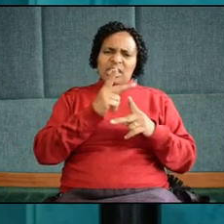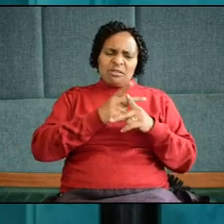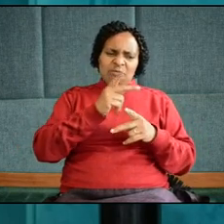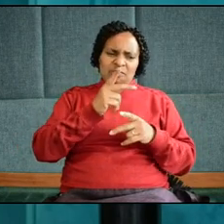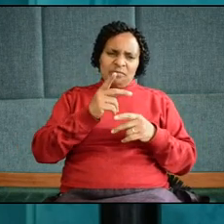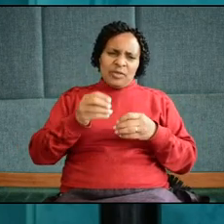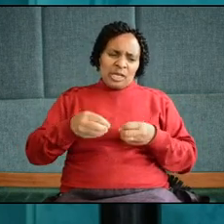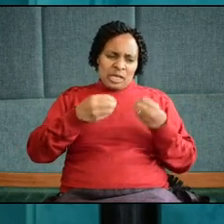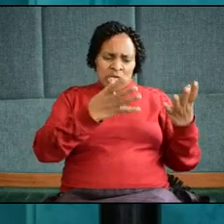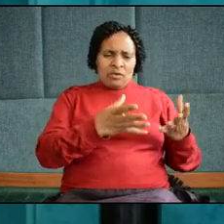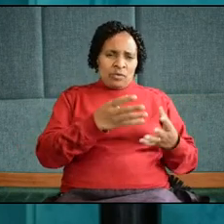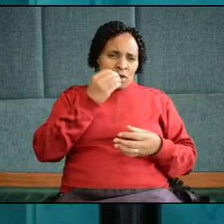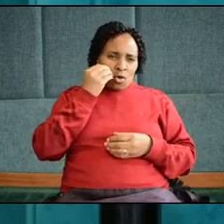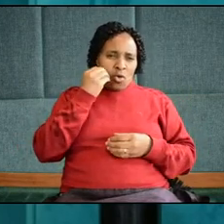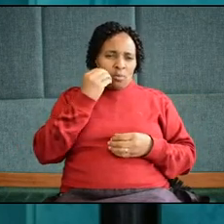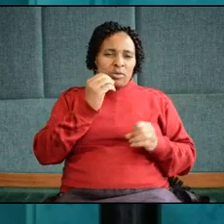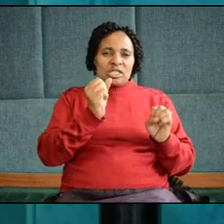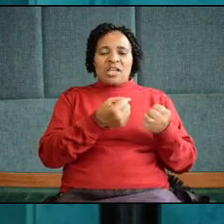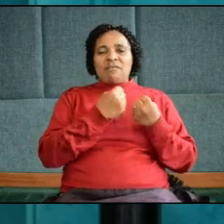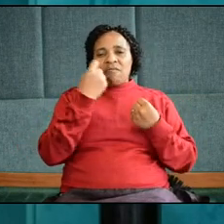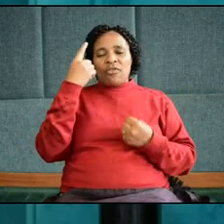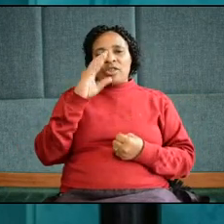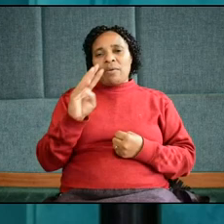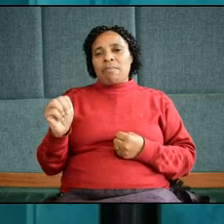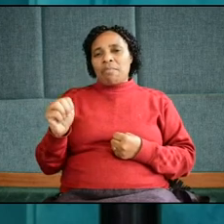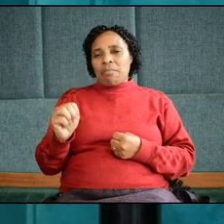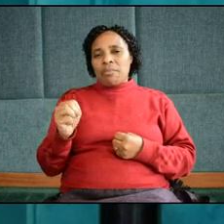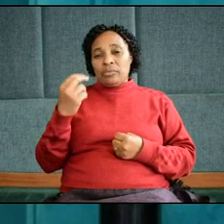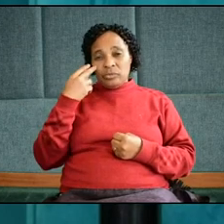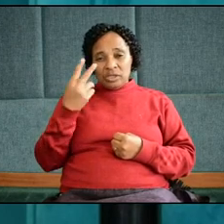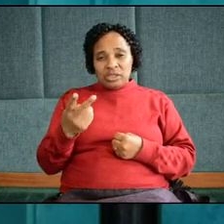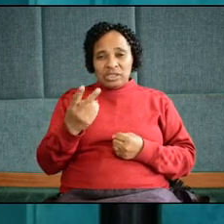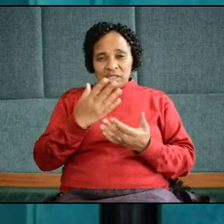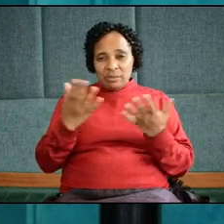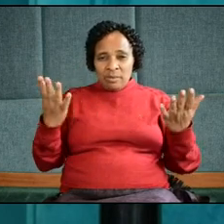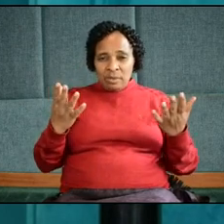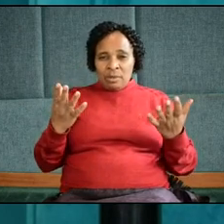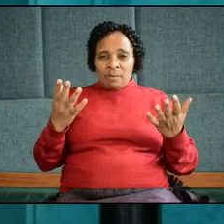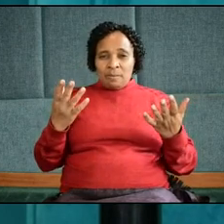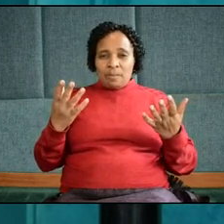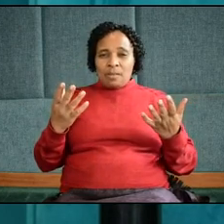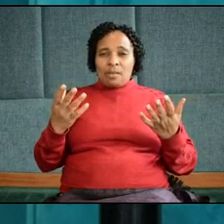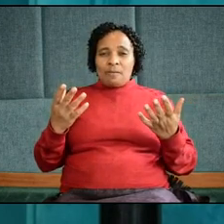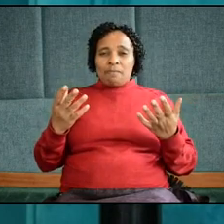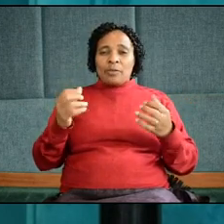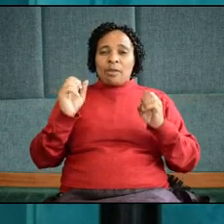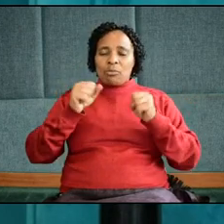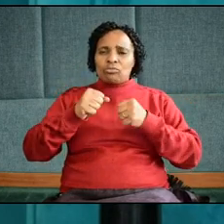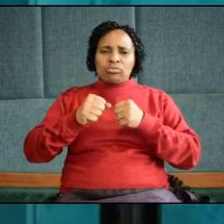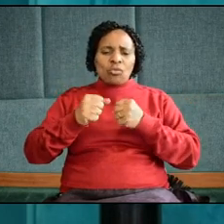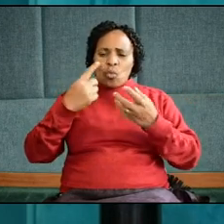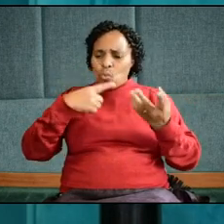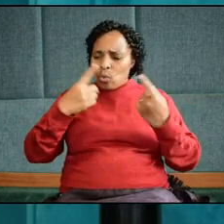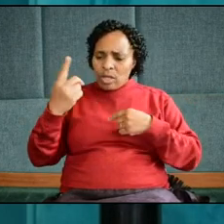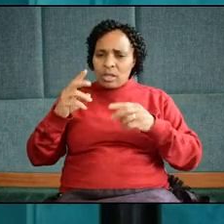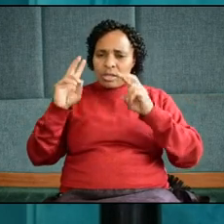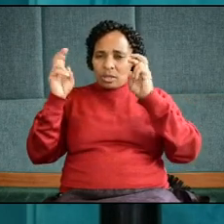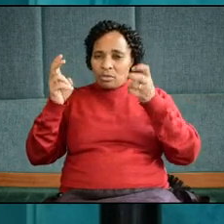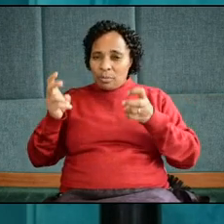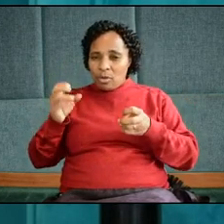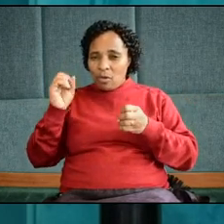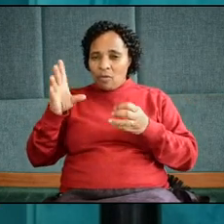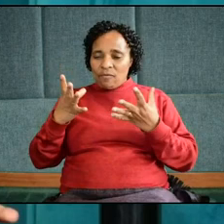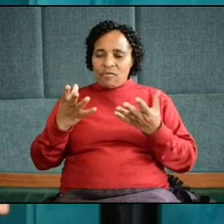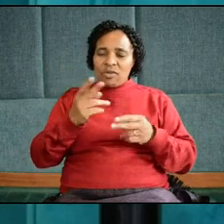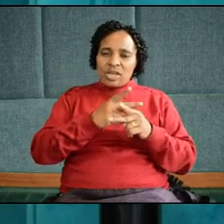home safe for them. You see, something like you can go into the topic of taking care of the plants,